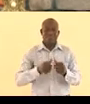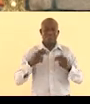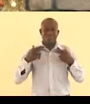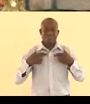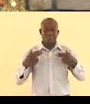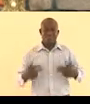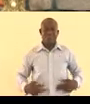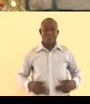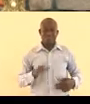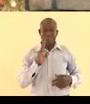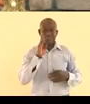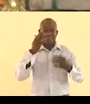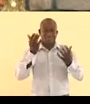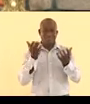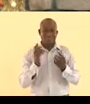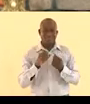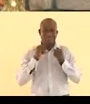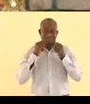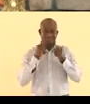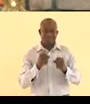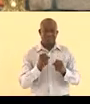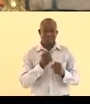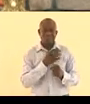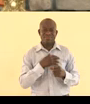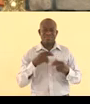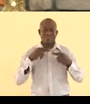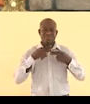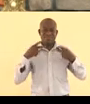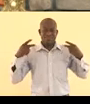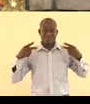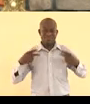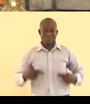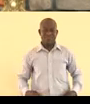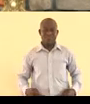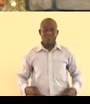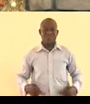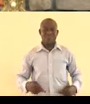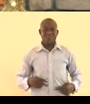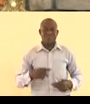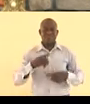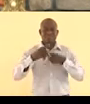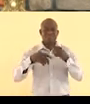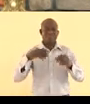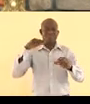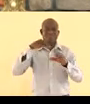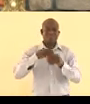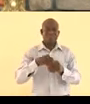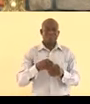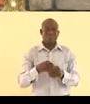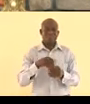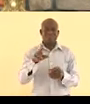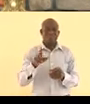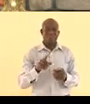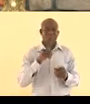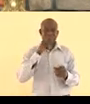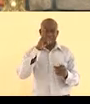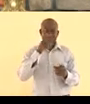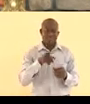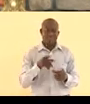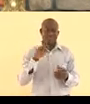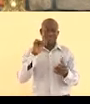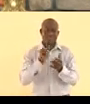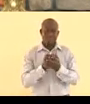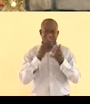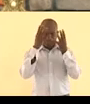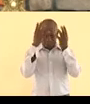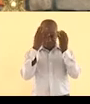human being wants power, isn't it? And then the priest goes and takes a vow, a promise that I